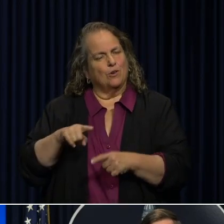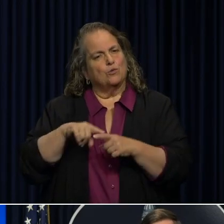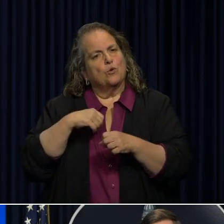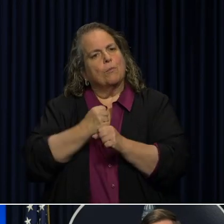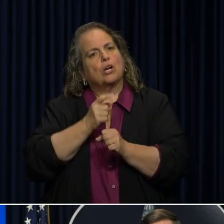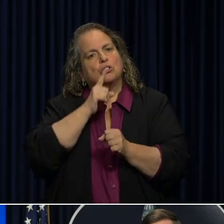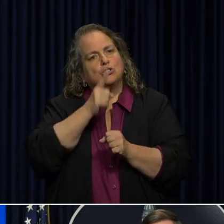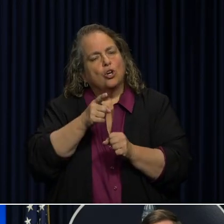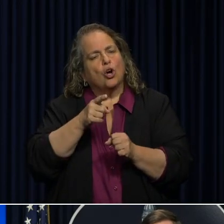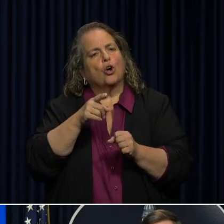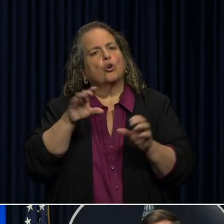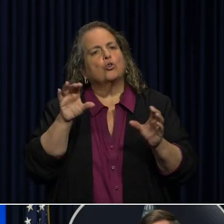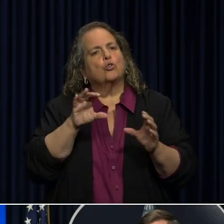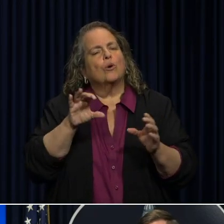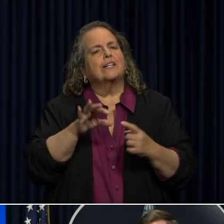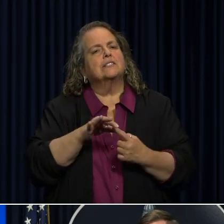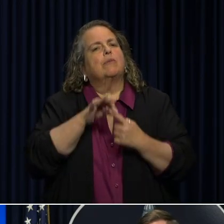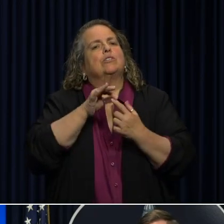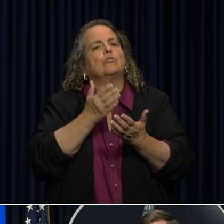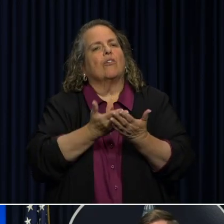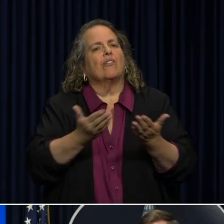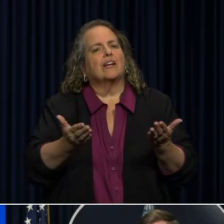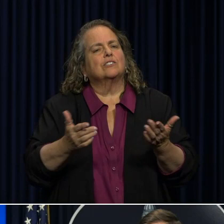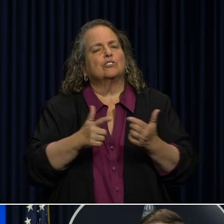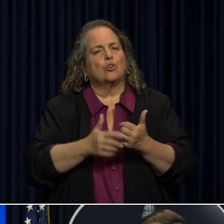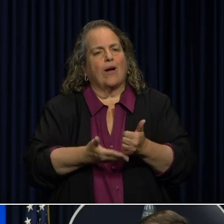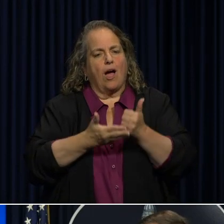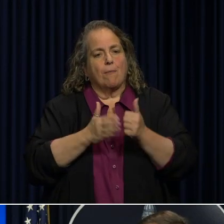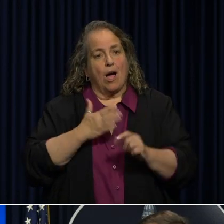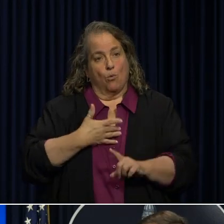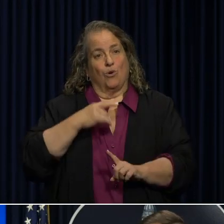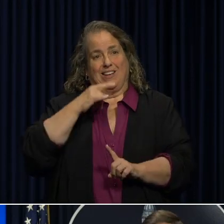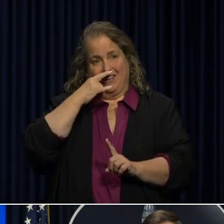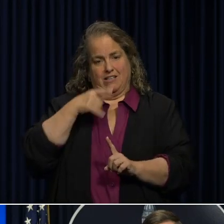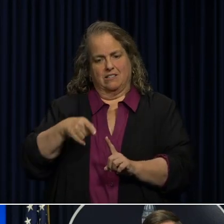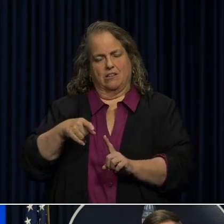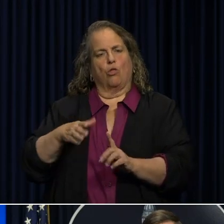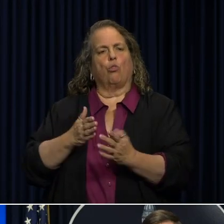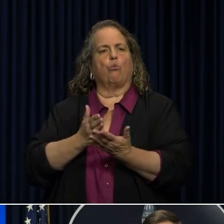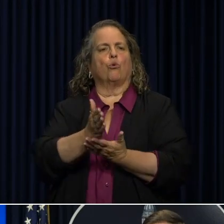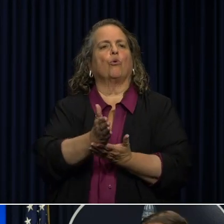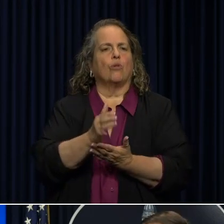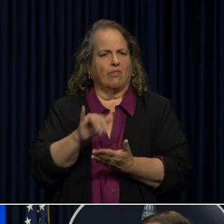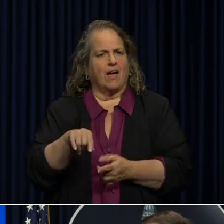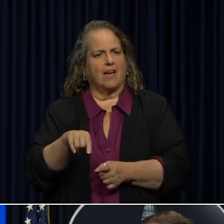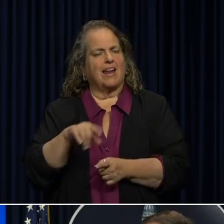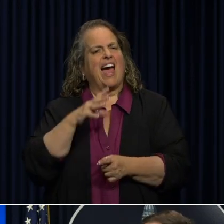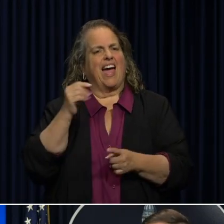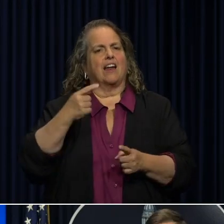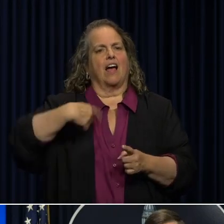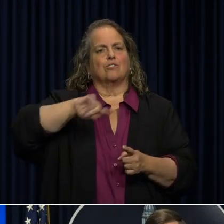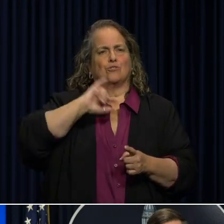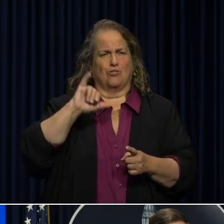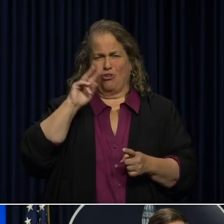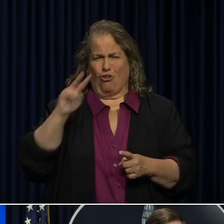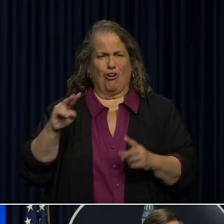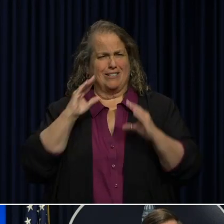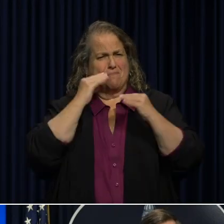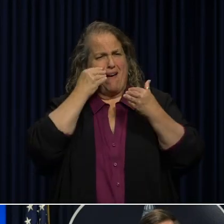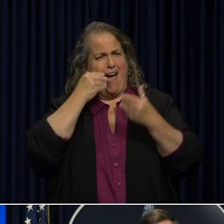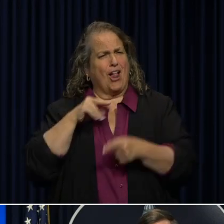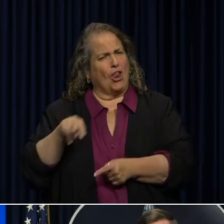those special things, not just to help our kids with them. It helps us as well. Look at a smile. I